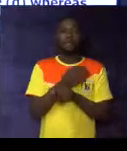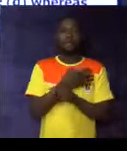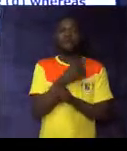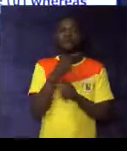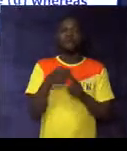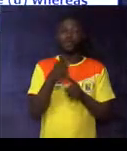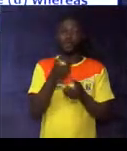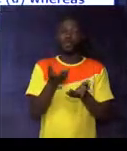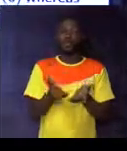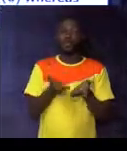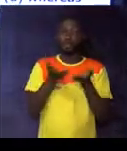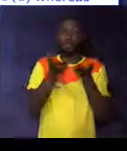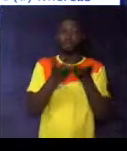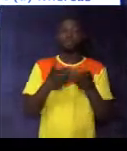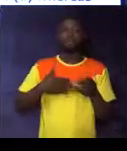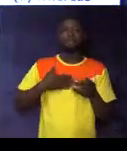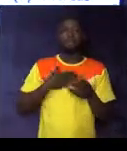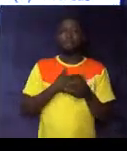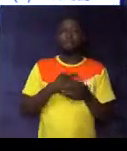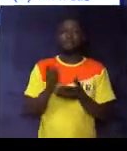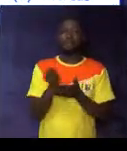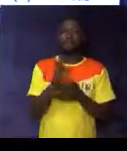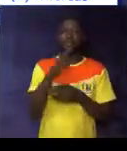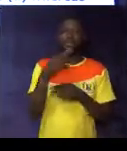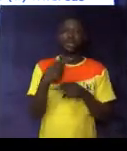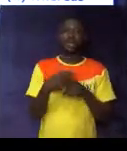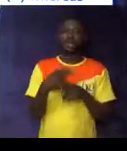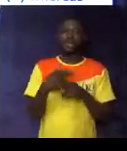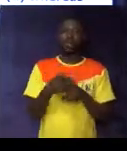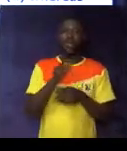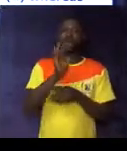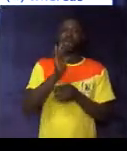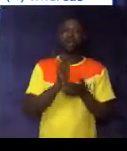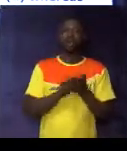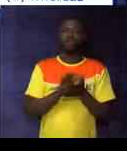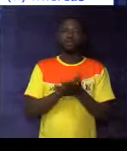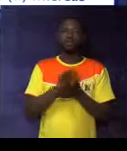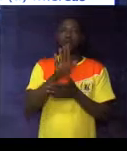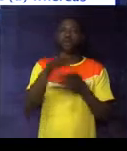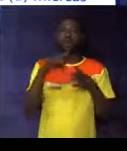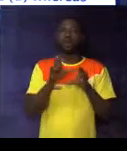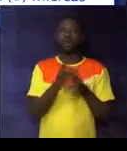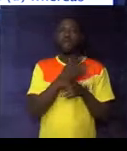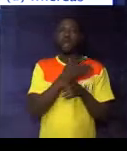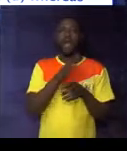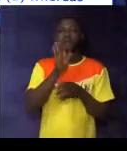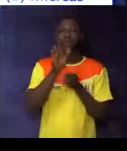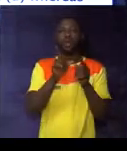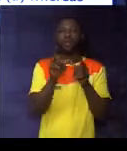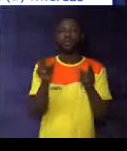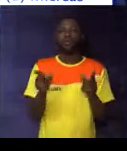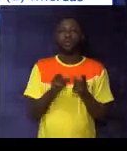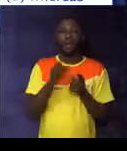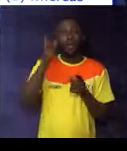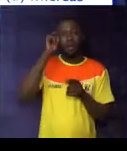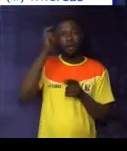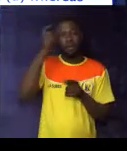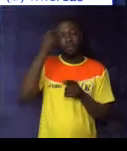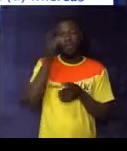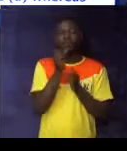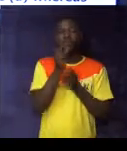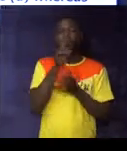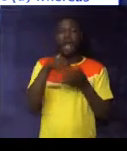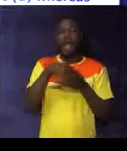homework. And when you're submitting, please write your name, your school, your class, and your local